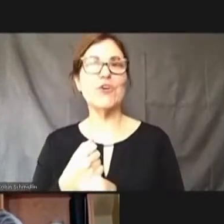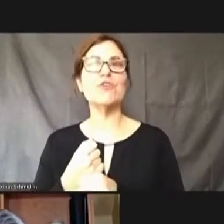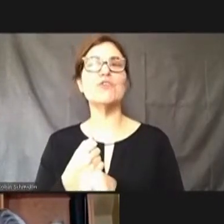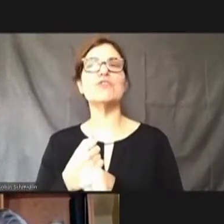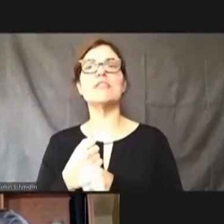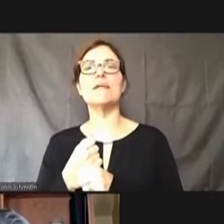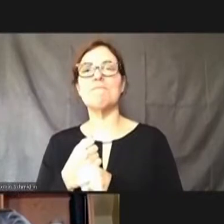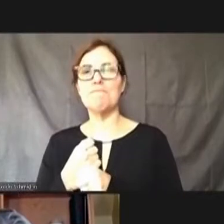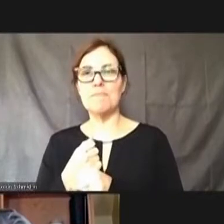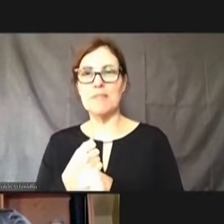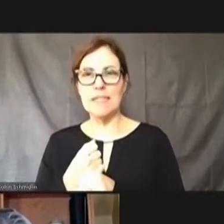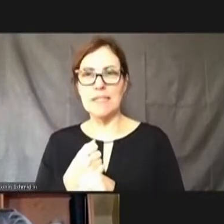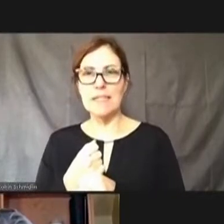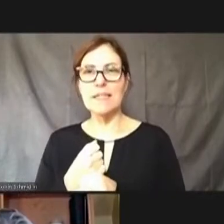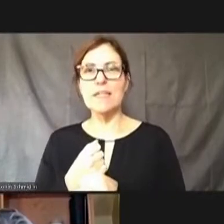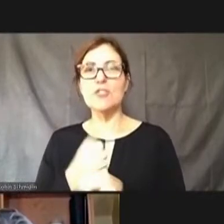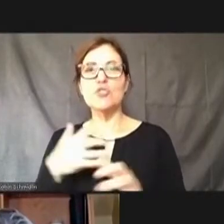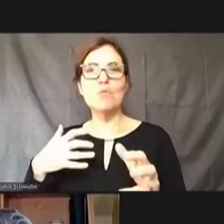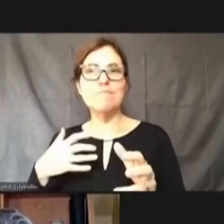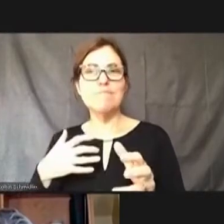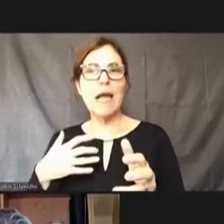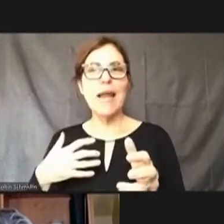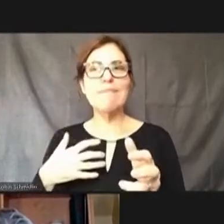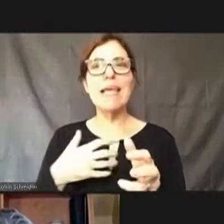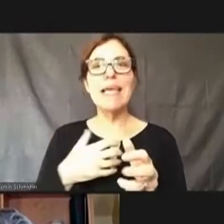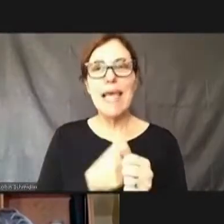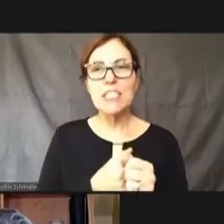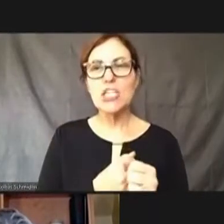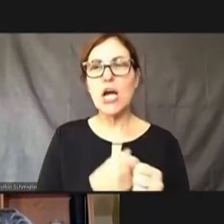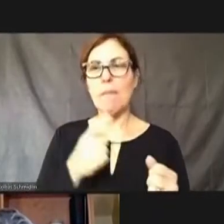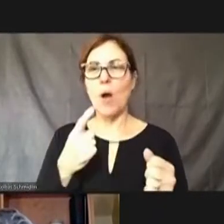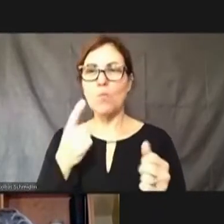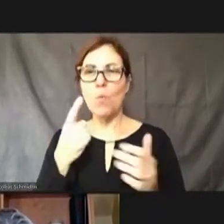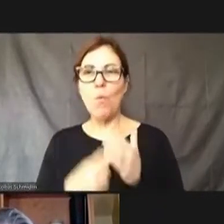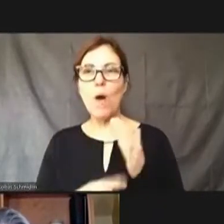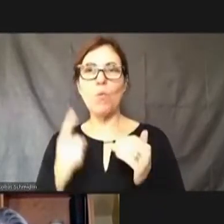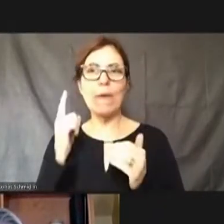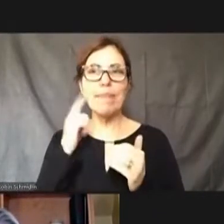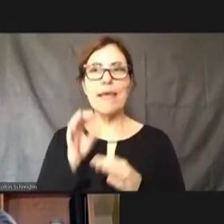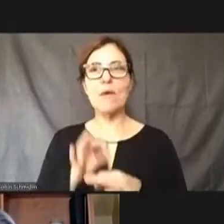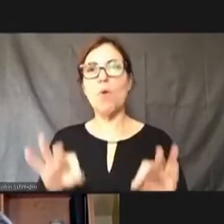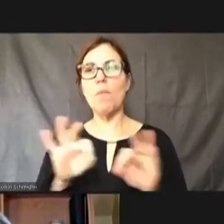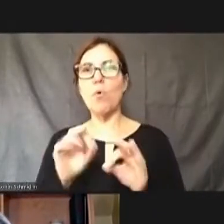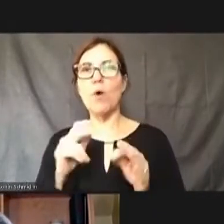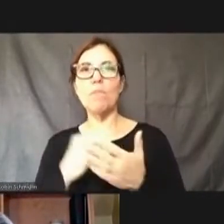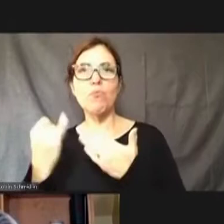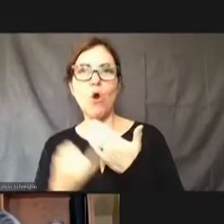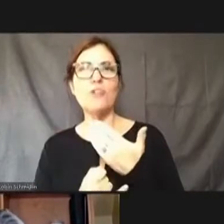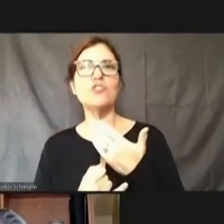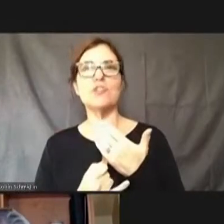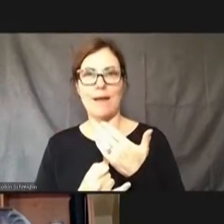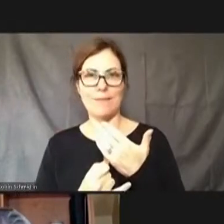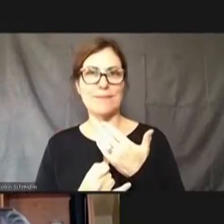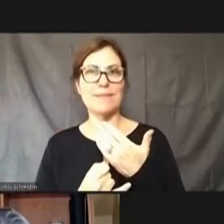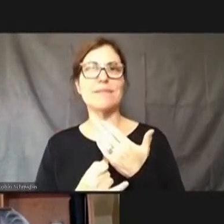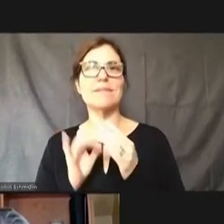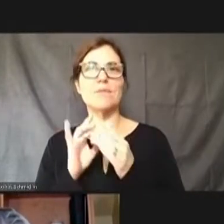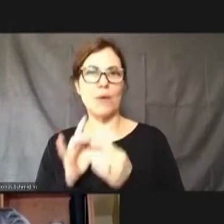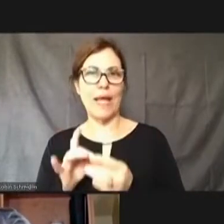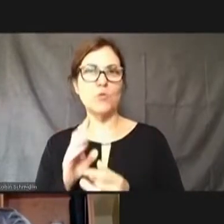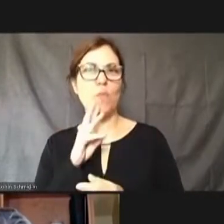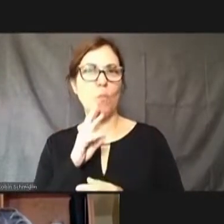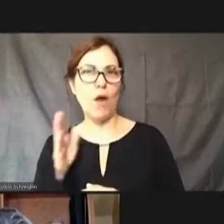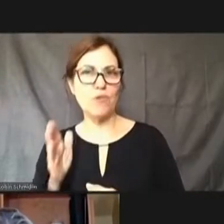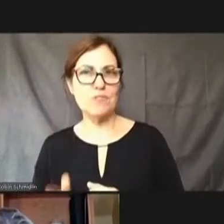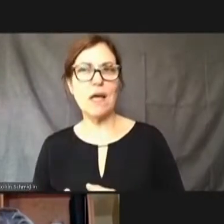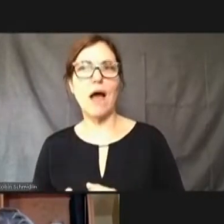deem critical projects on the water side. So the slide that Jen showed that had our water